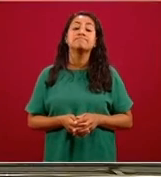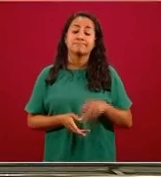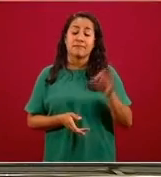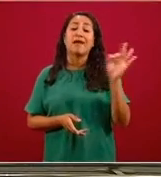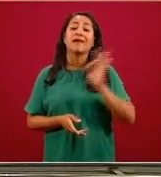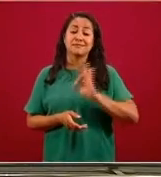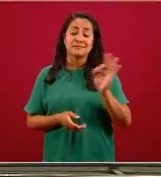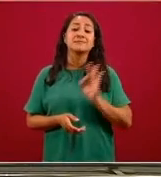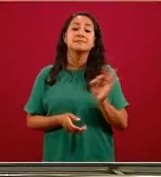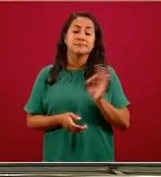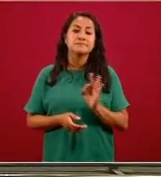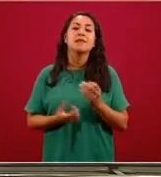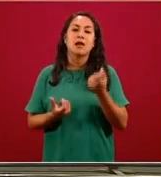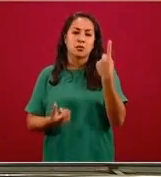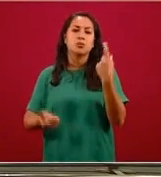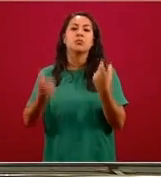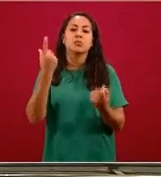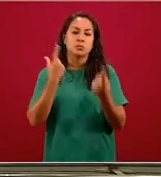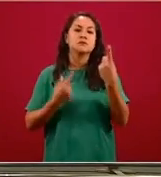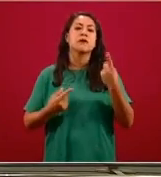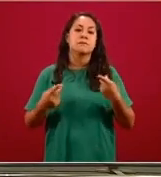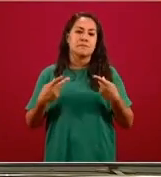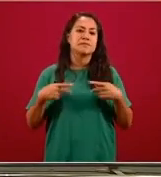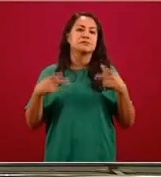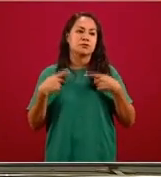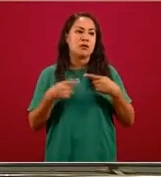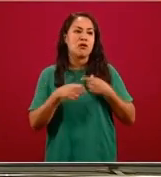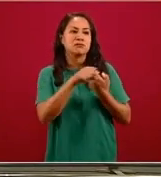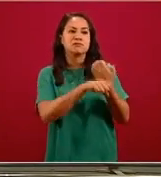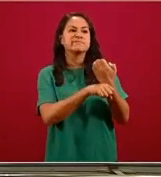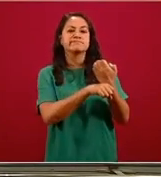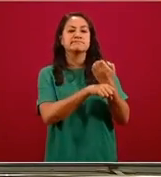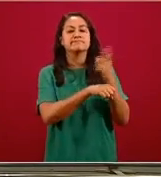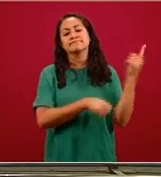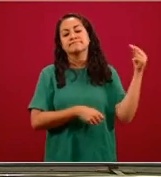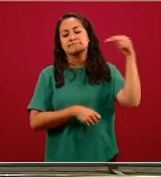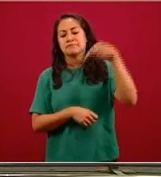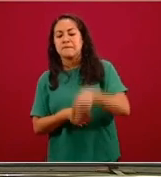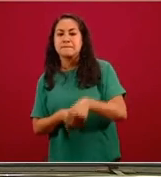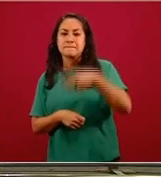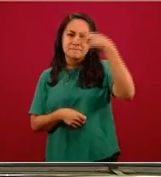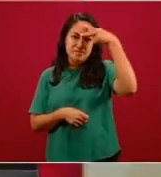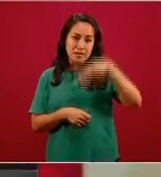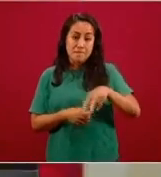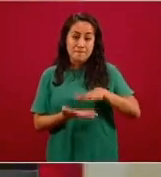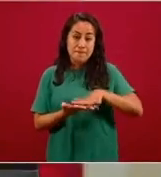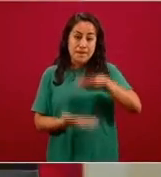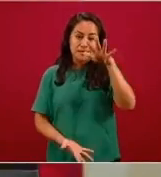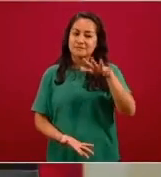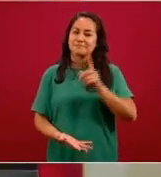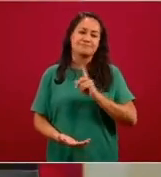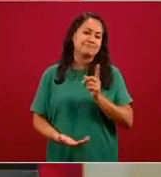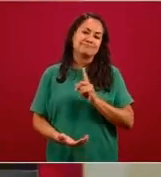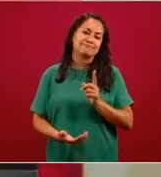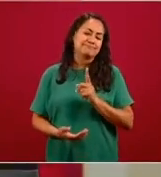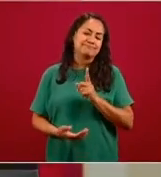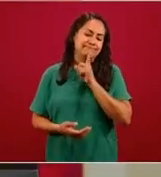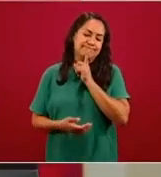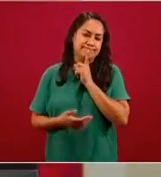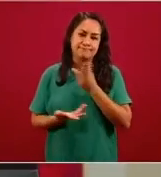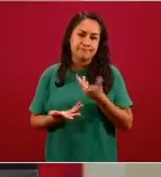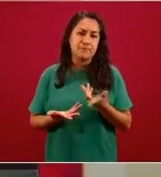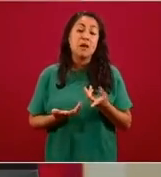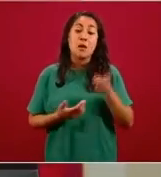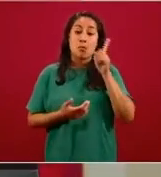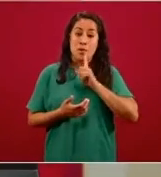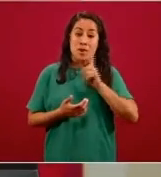Well, maybe there are cases, for example, some of the ones that you're talking about, that people who travel to Mexico City to get treatment, but that's not the